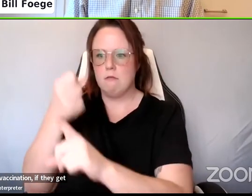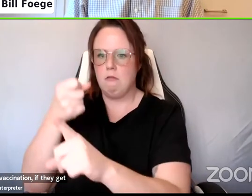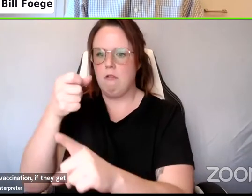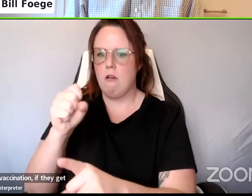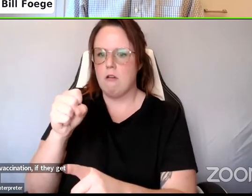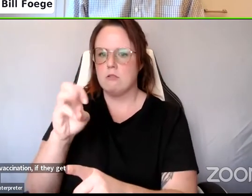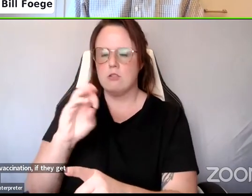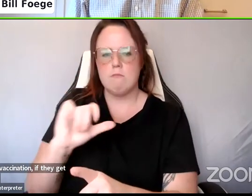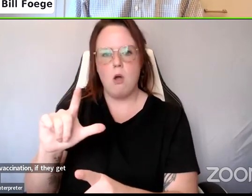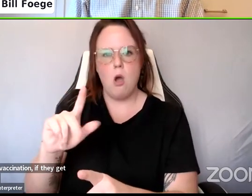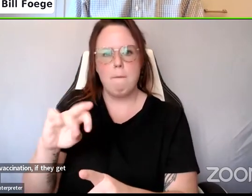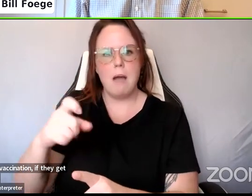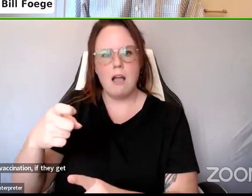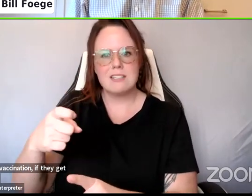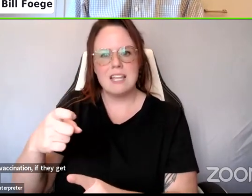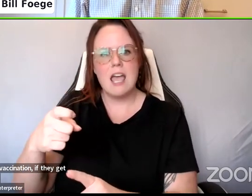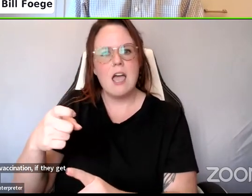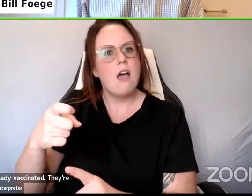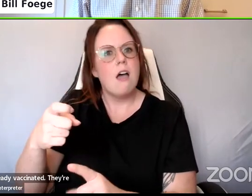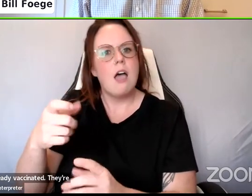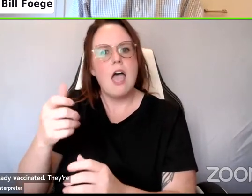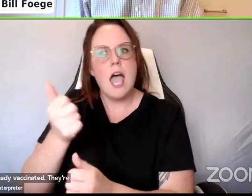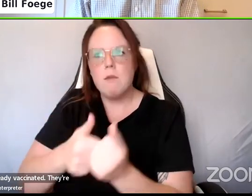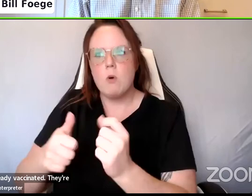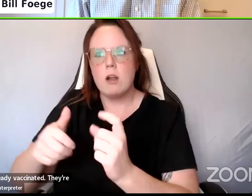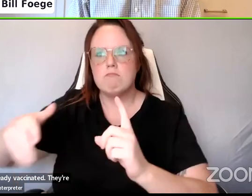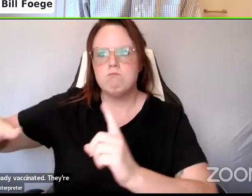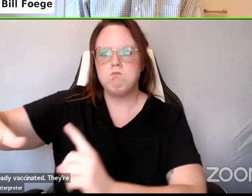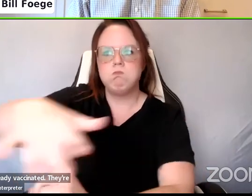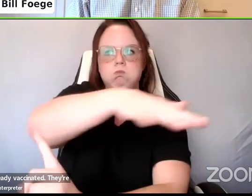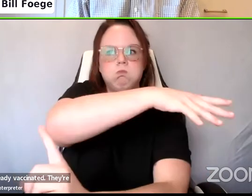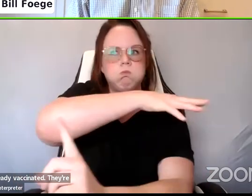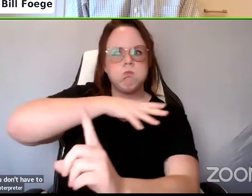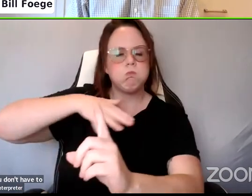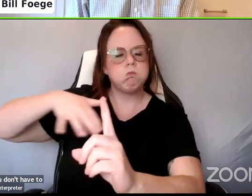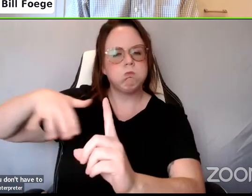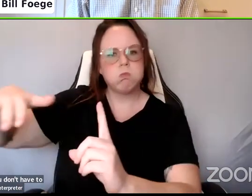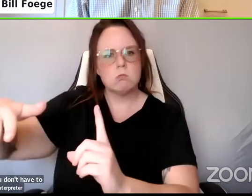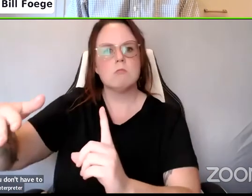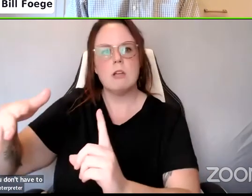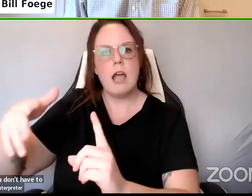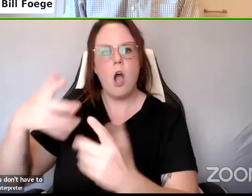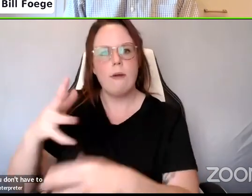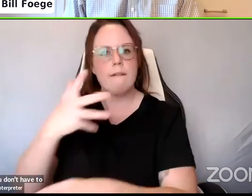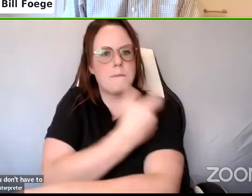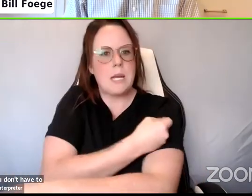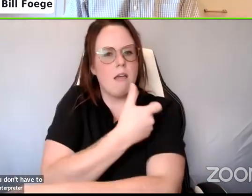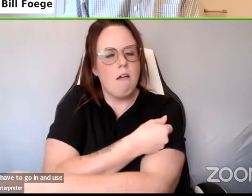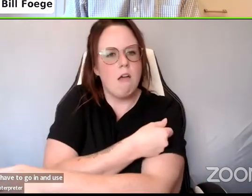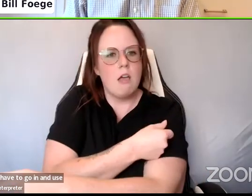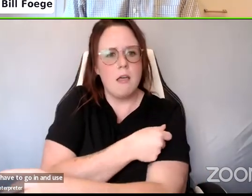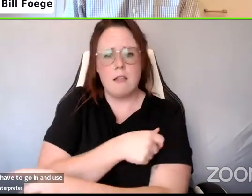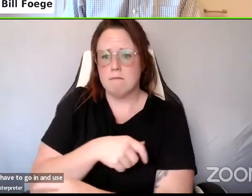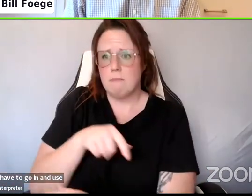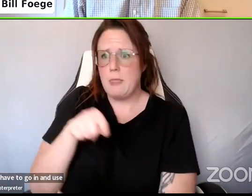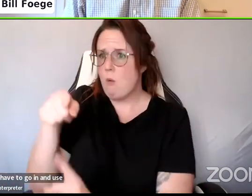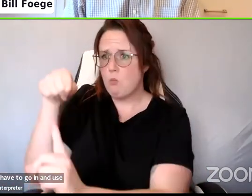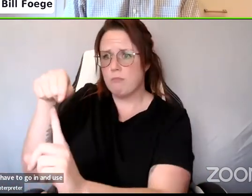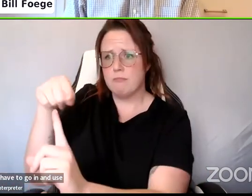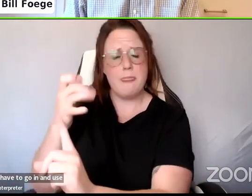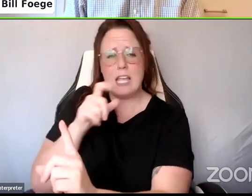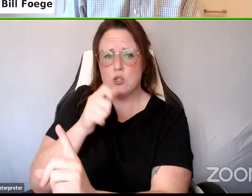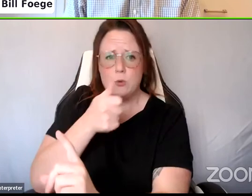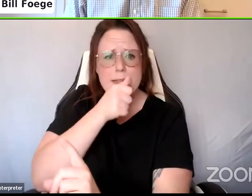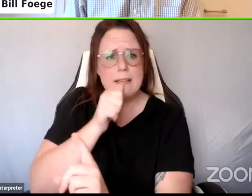them is already vaccinated they're the ones that suffer you don't have to go in and use coercion and so when I've talked